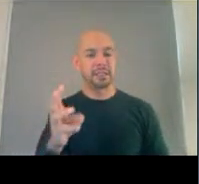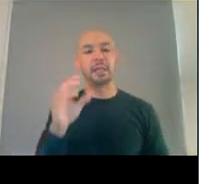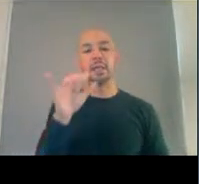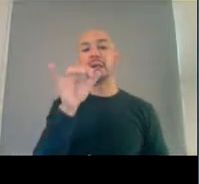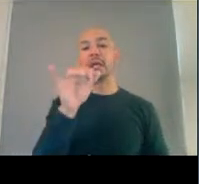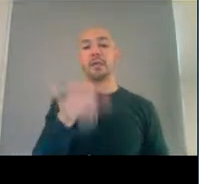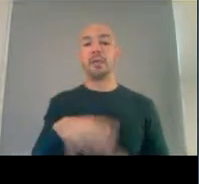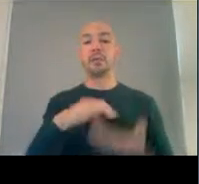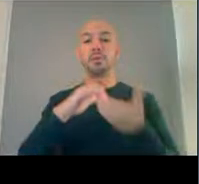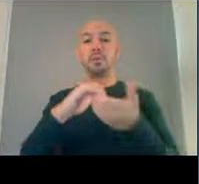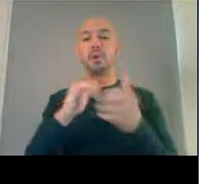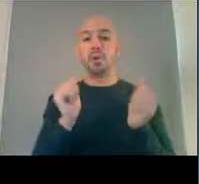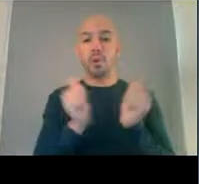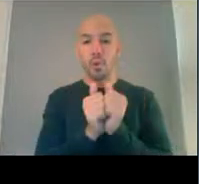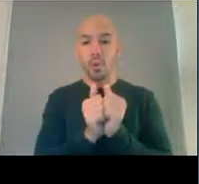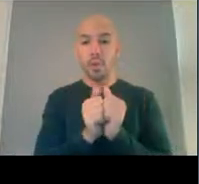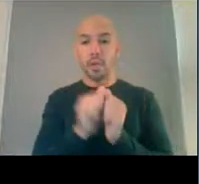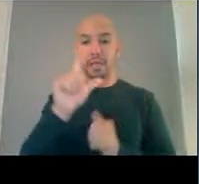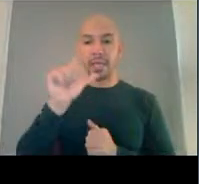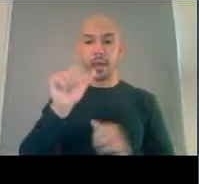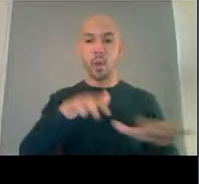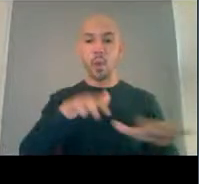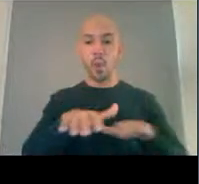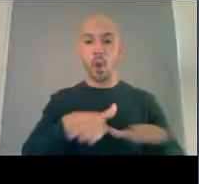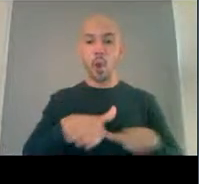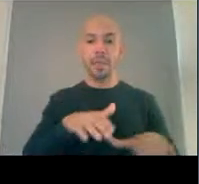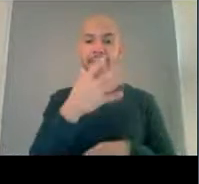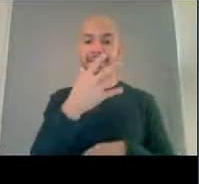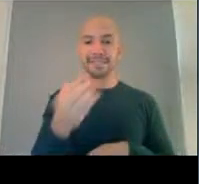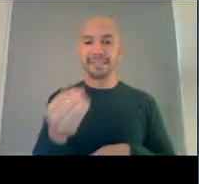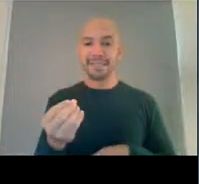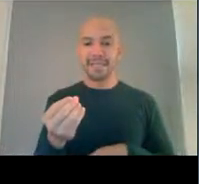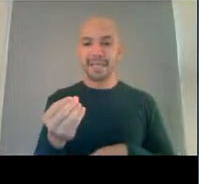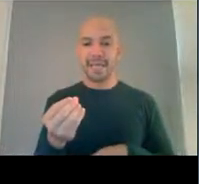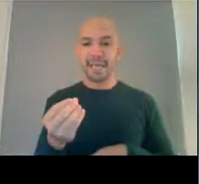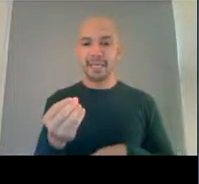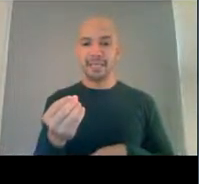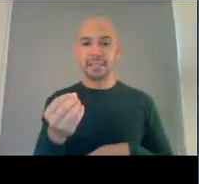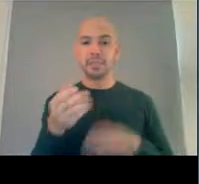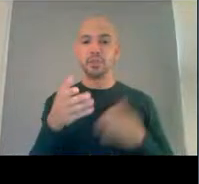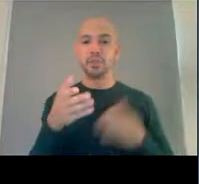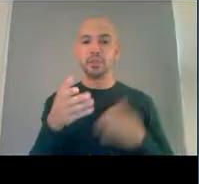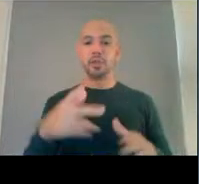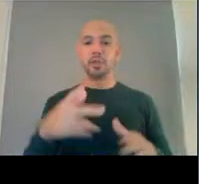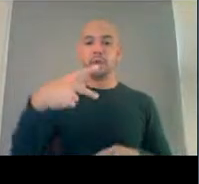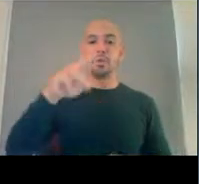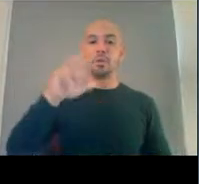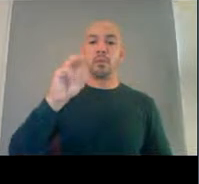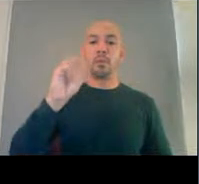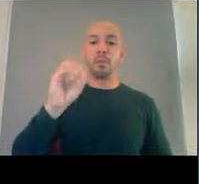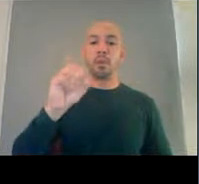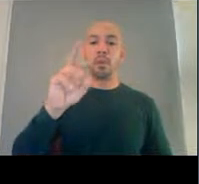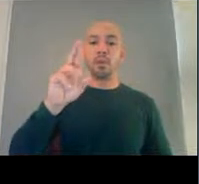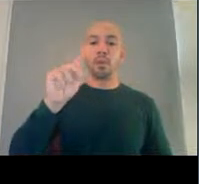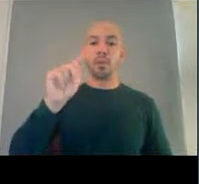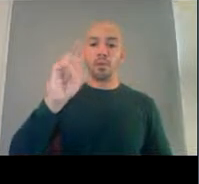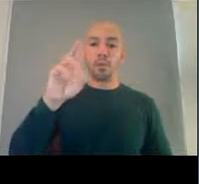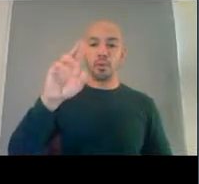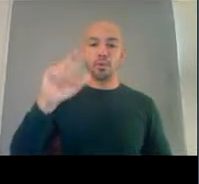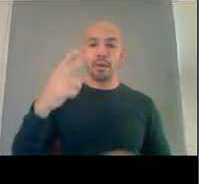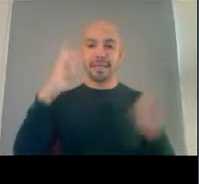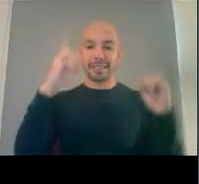the safe street promotora educators the imperial valley session was held as part of the ab617 community